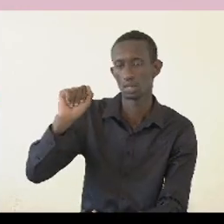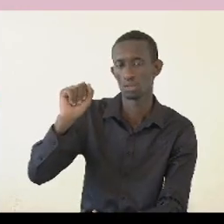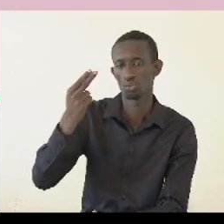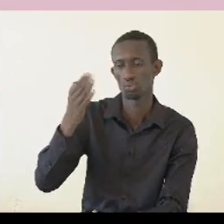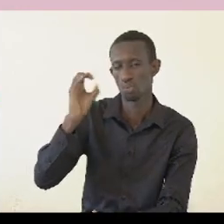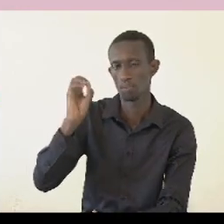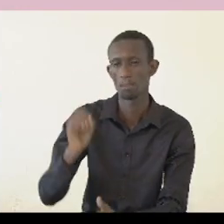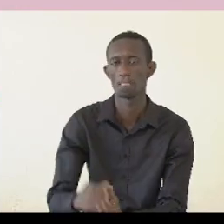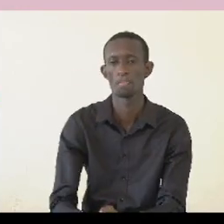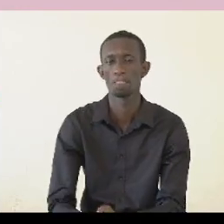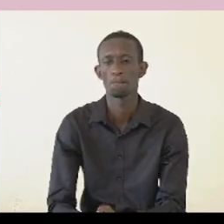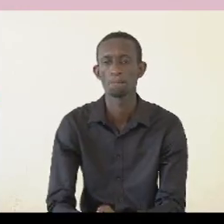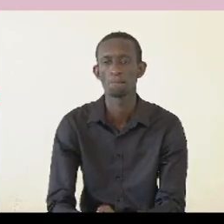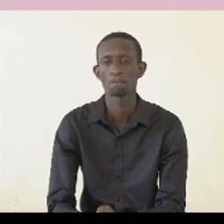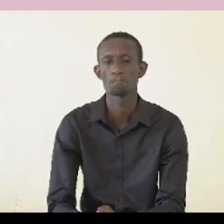Na2O,